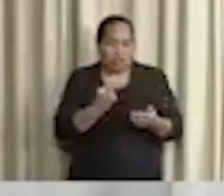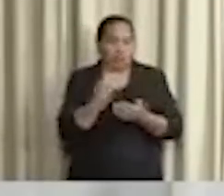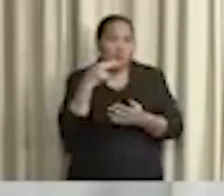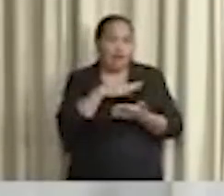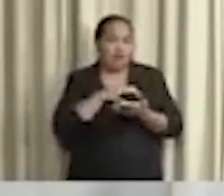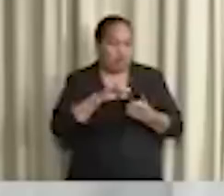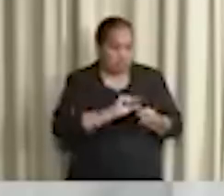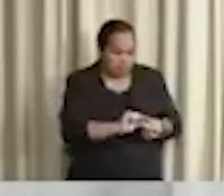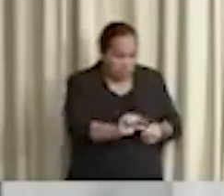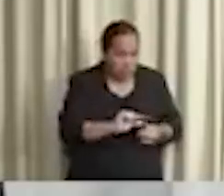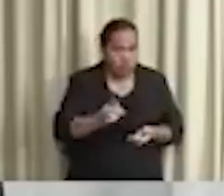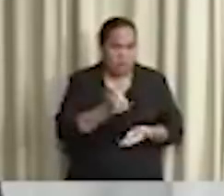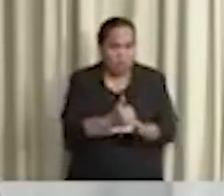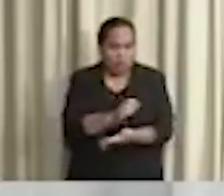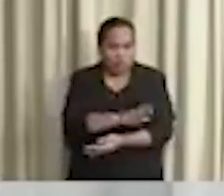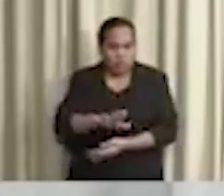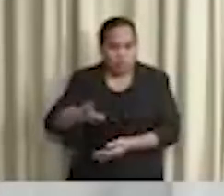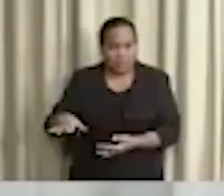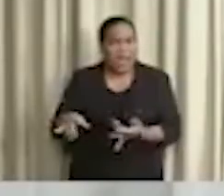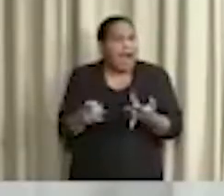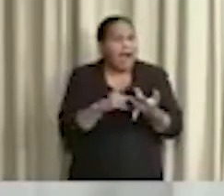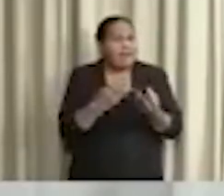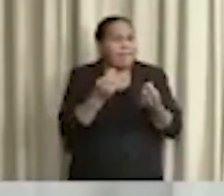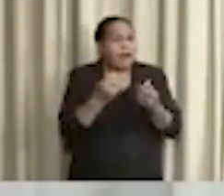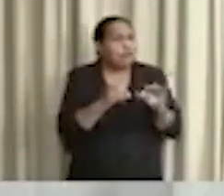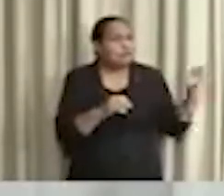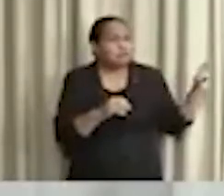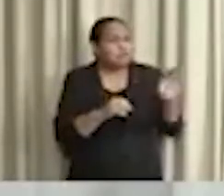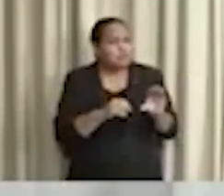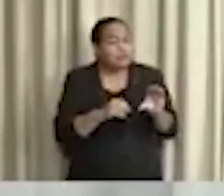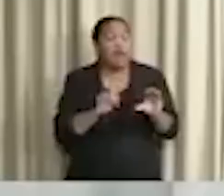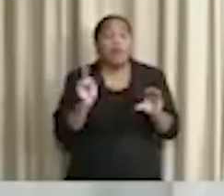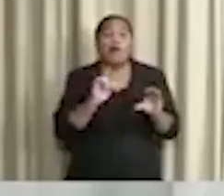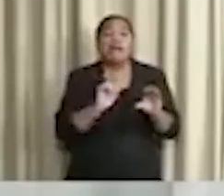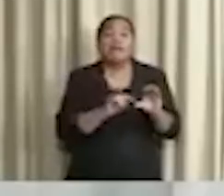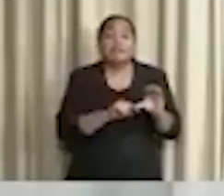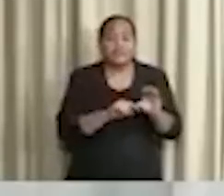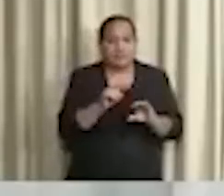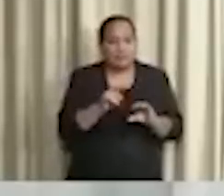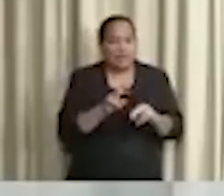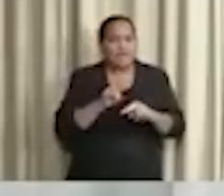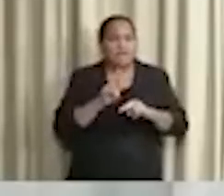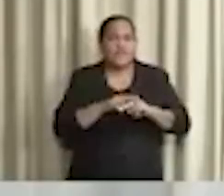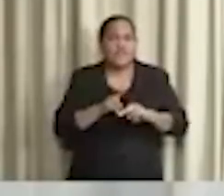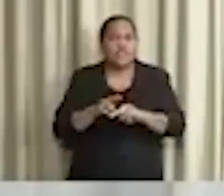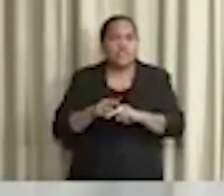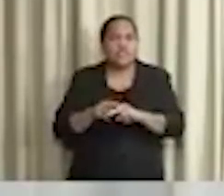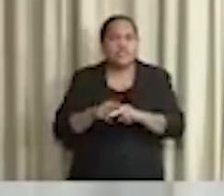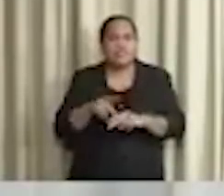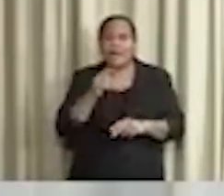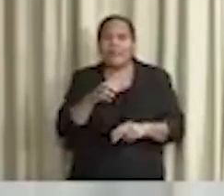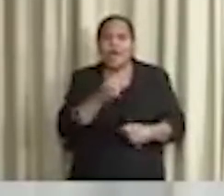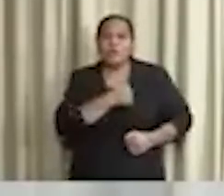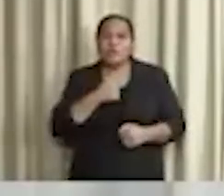Other agencies that will receive funding through the redeployment exercise include Fiji Servicemen's Aftercare